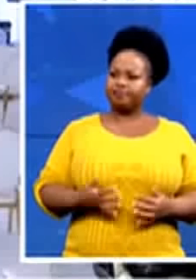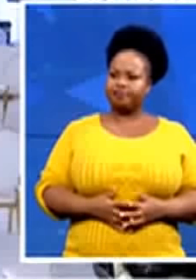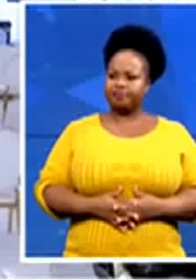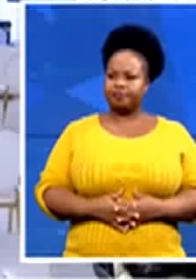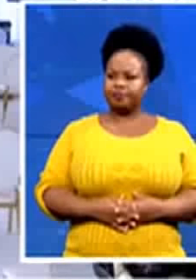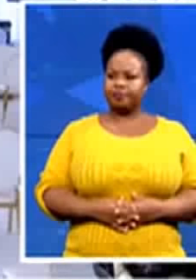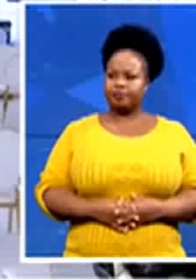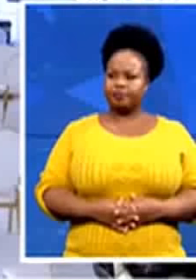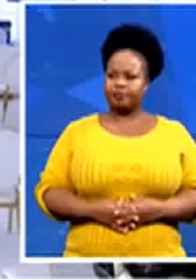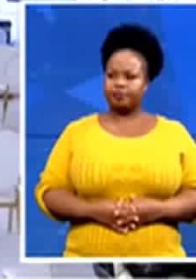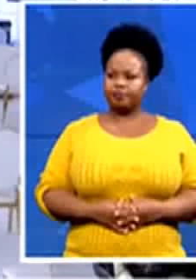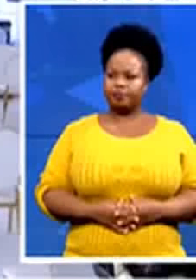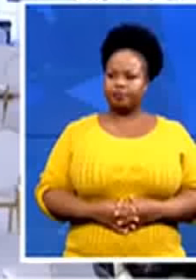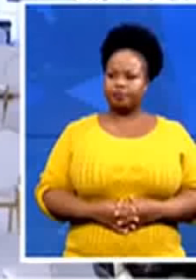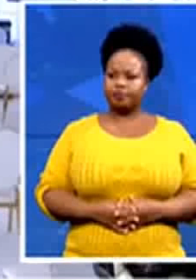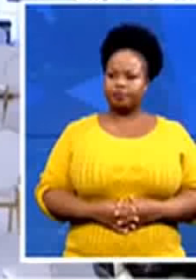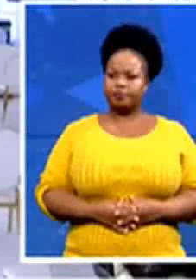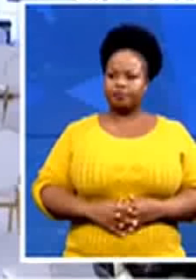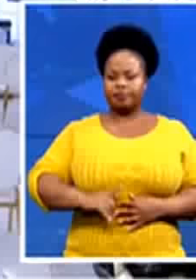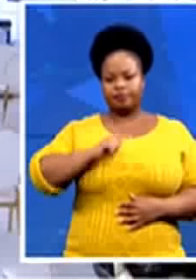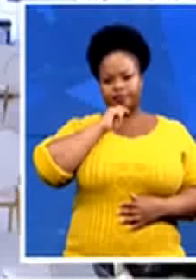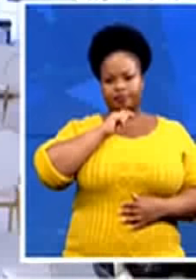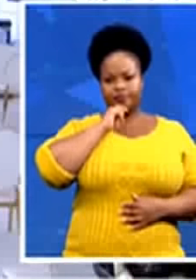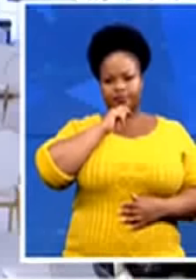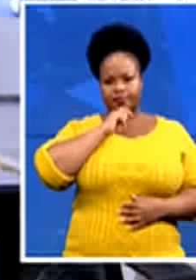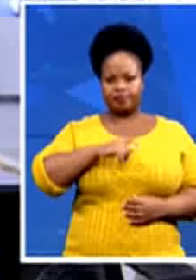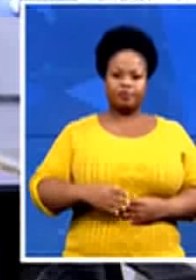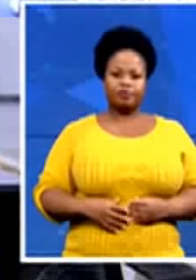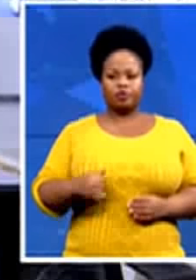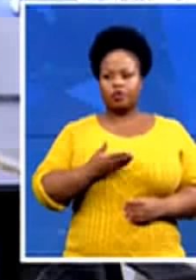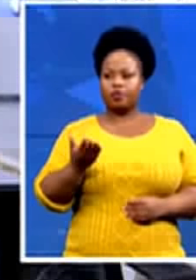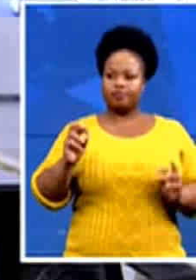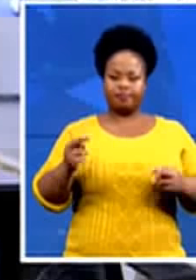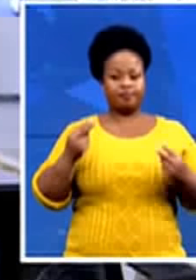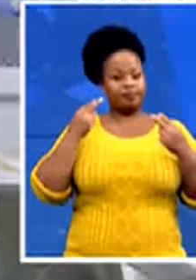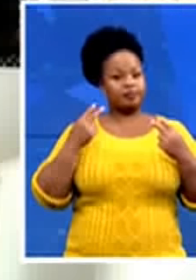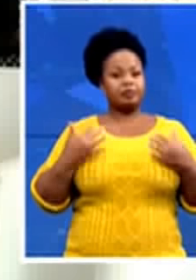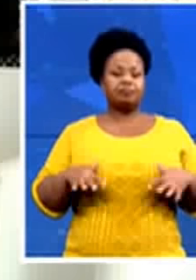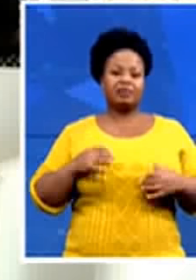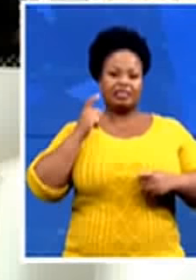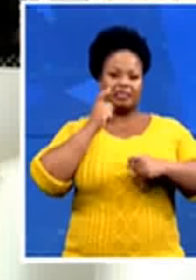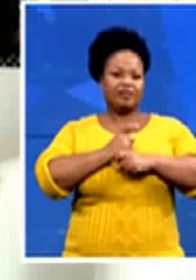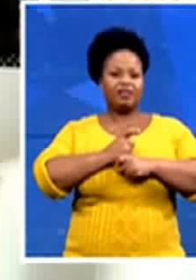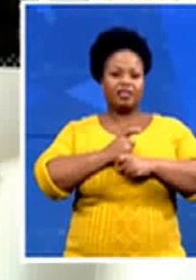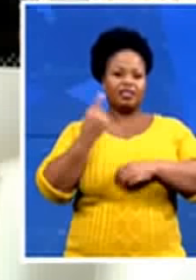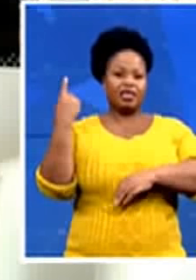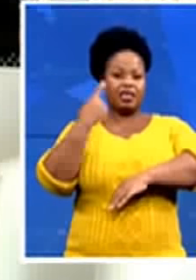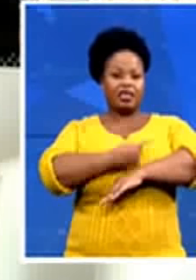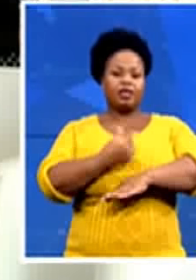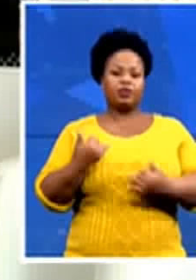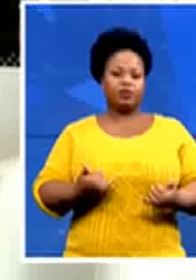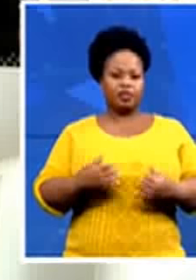A very good morning to you, Blaine. Good morning to our viewers. Well, certainly a very difficult day today, Blaine, for the Magwaza-Msibi